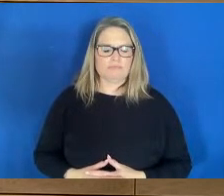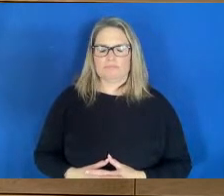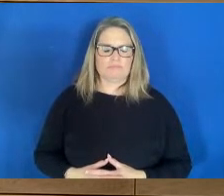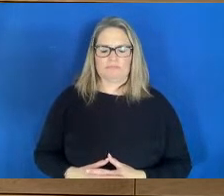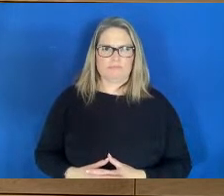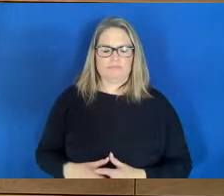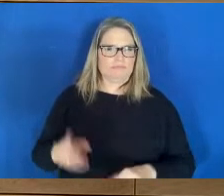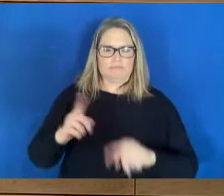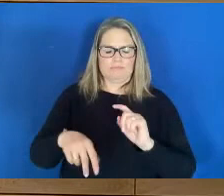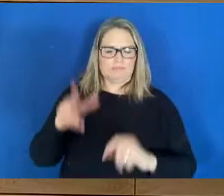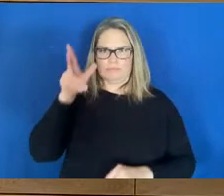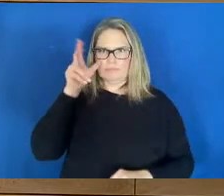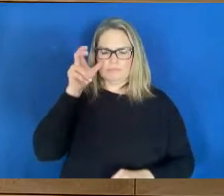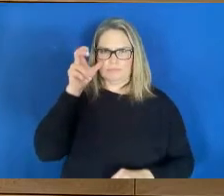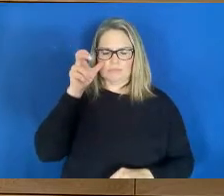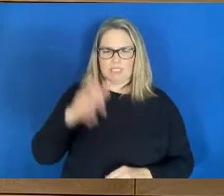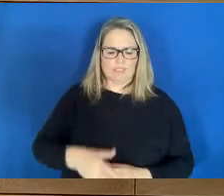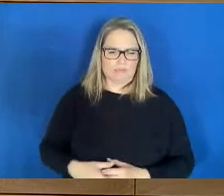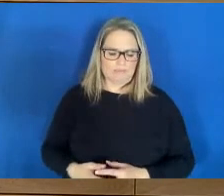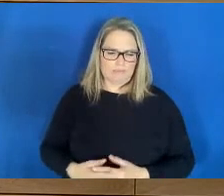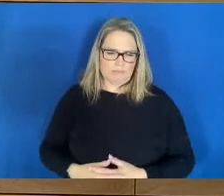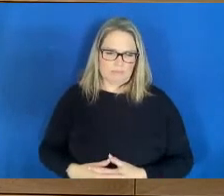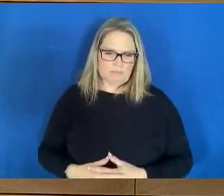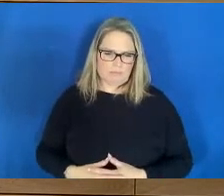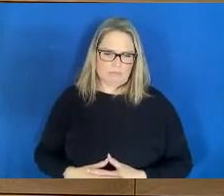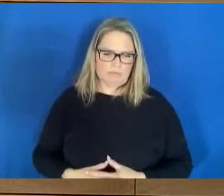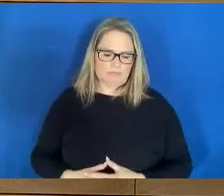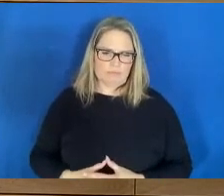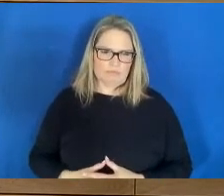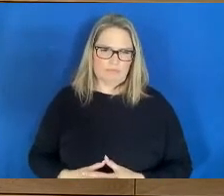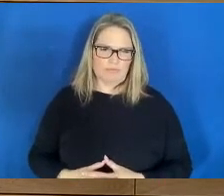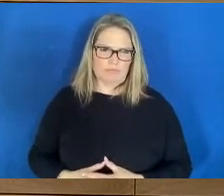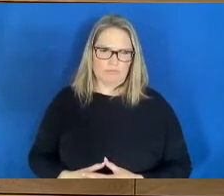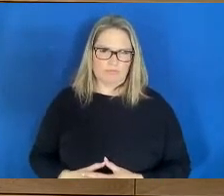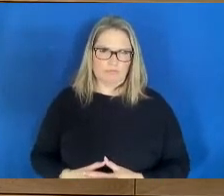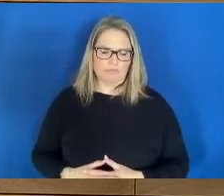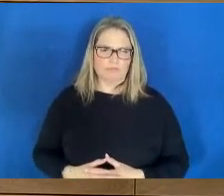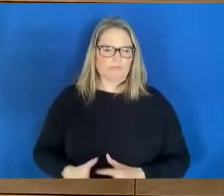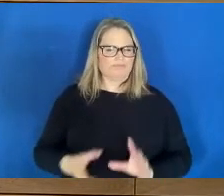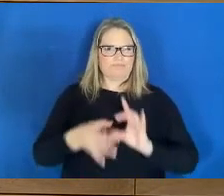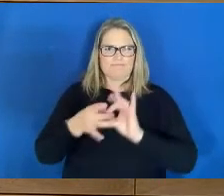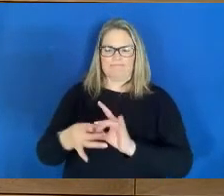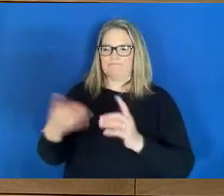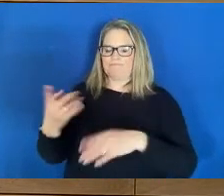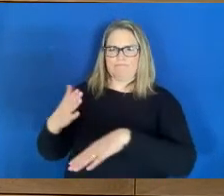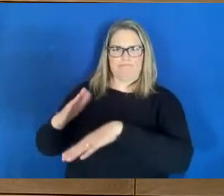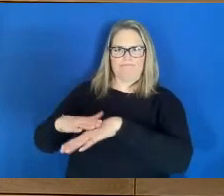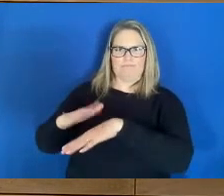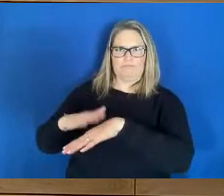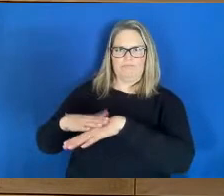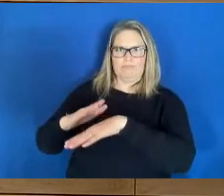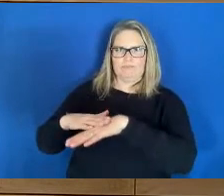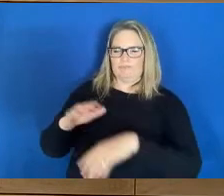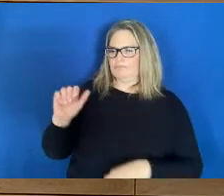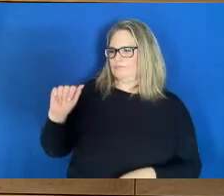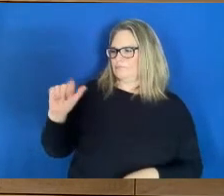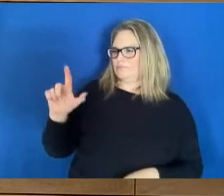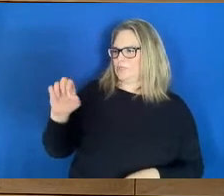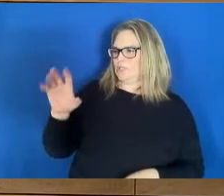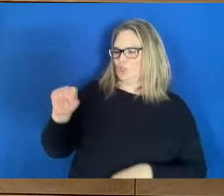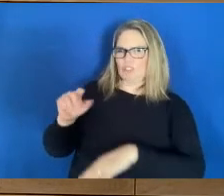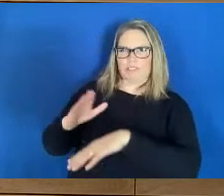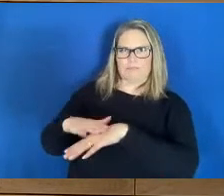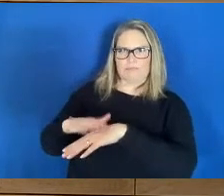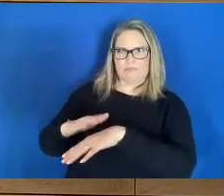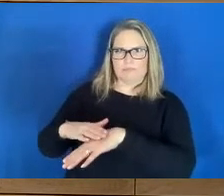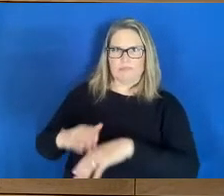alerts are in place and how able to try to not through the